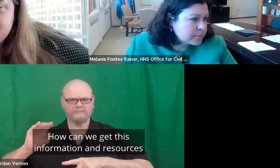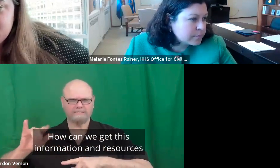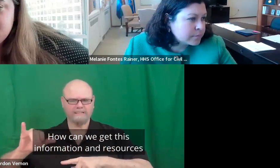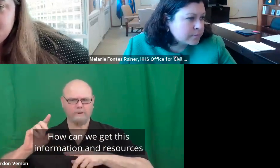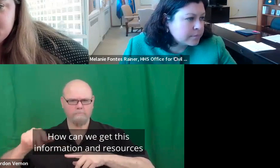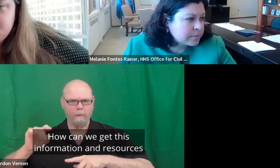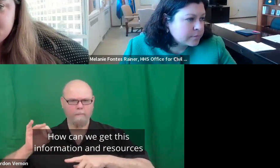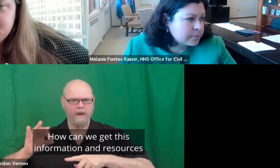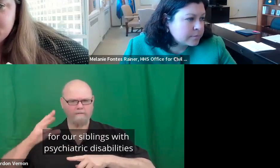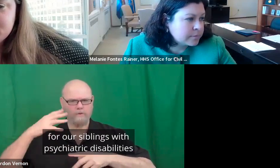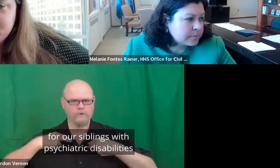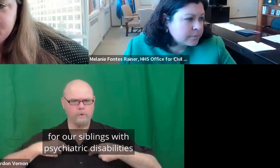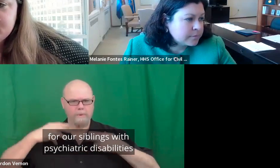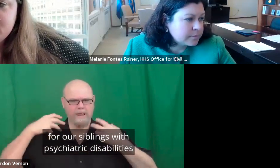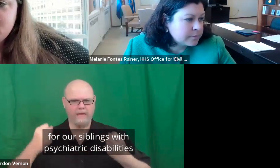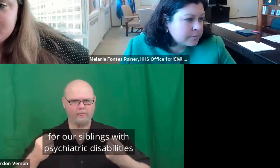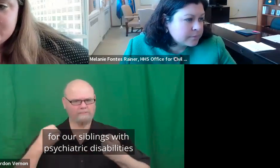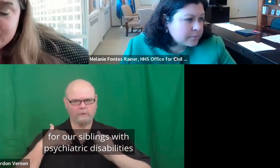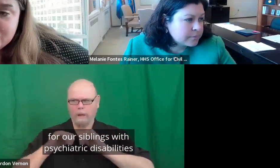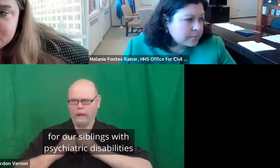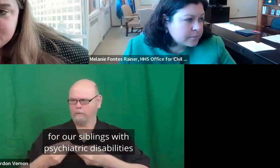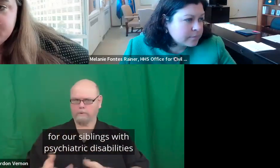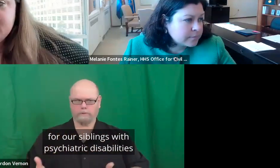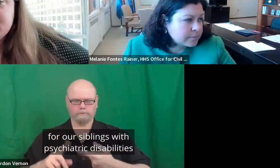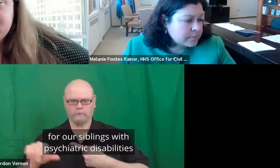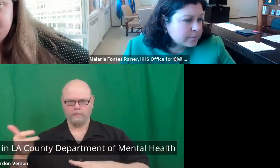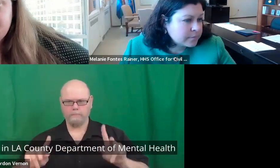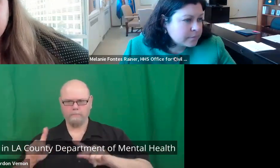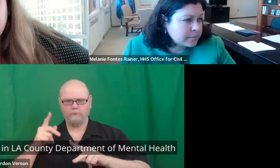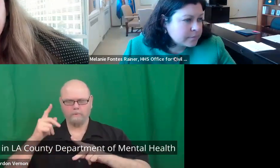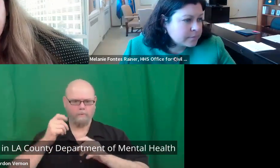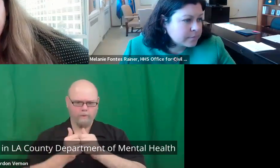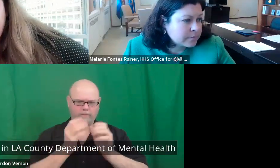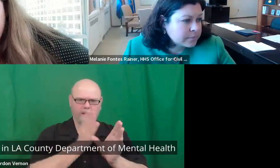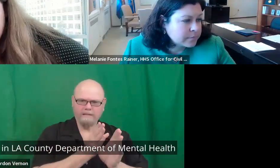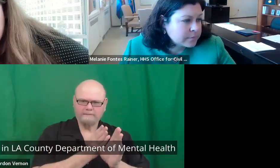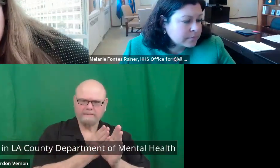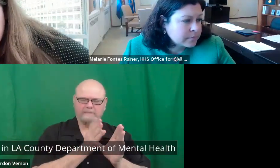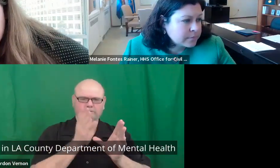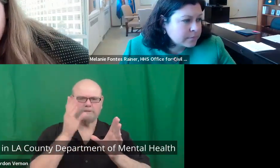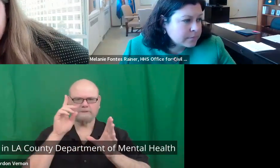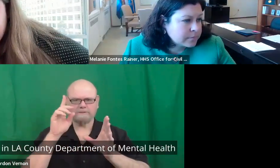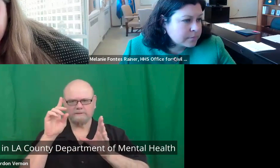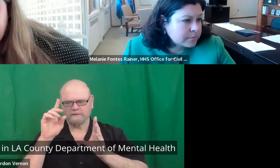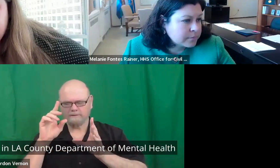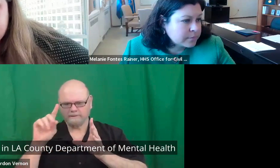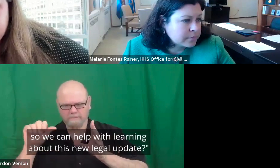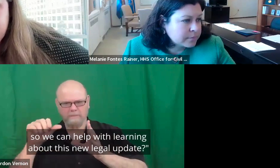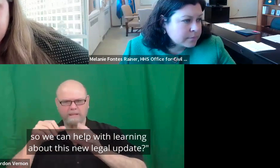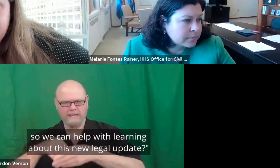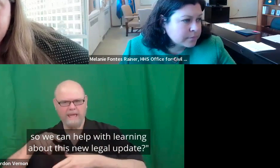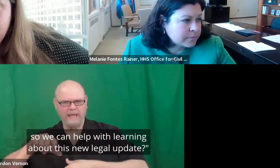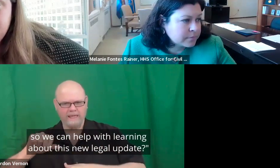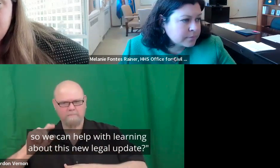we get this information and resources for our siblings with psychiatric disabilities in LA County Department of Mental Health so